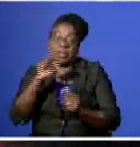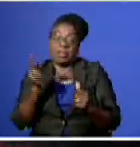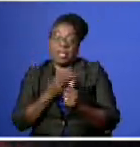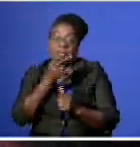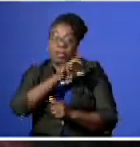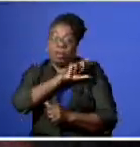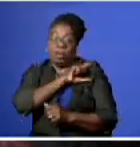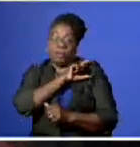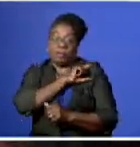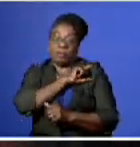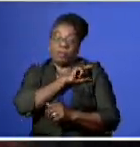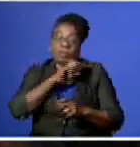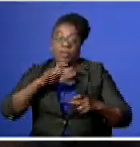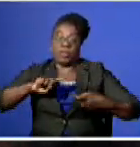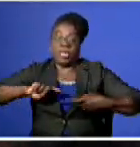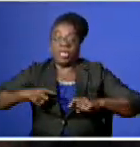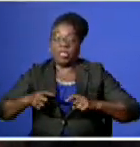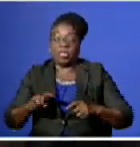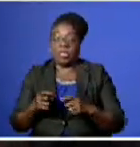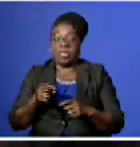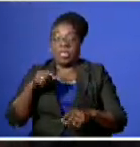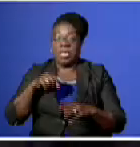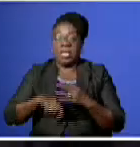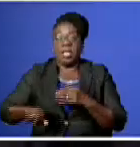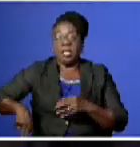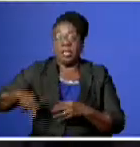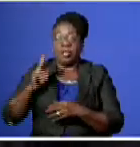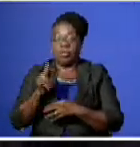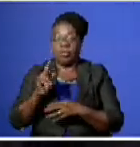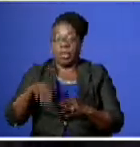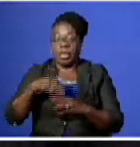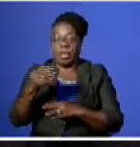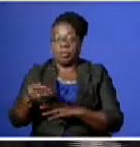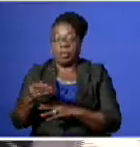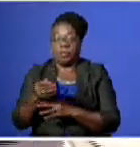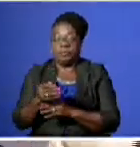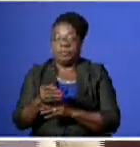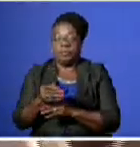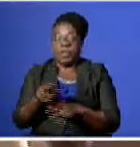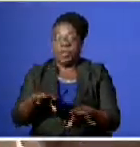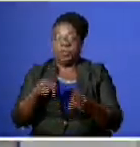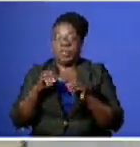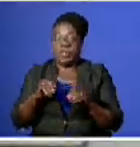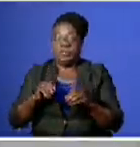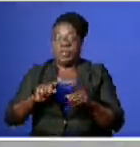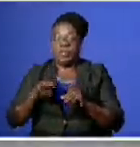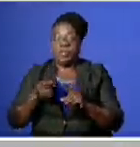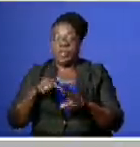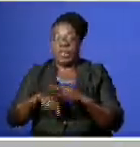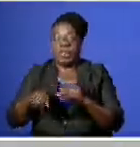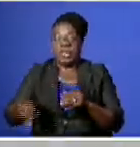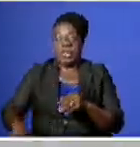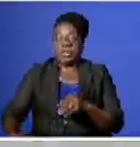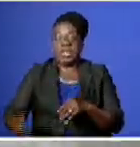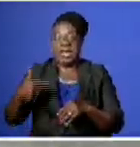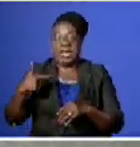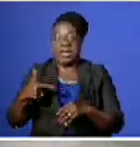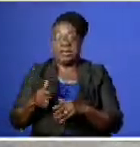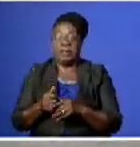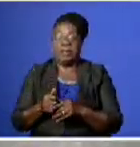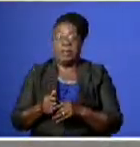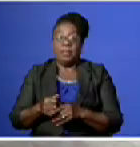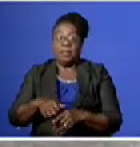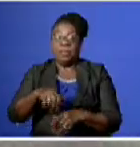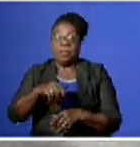A second officer, was injured in the process, received injuries to his leg. The police commissioner